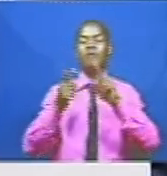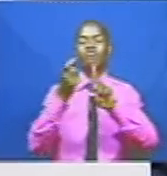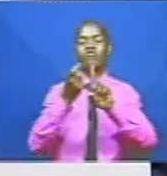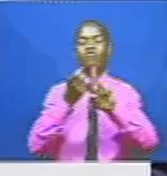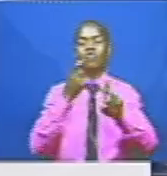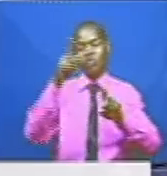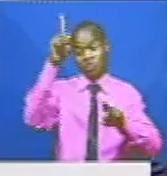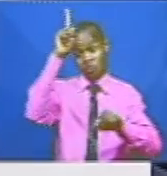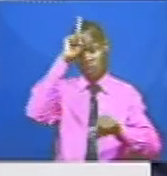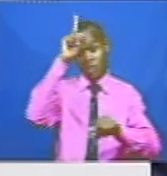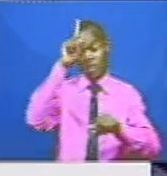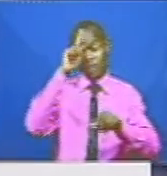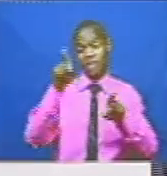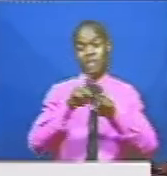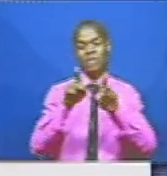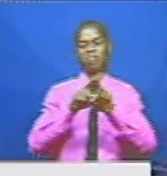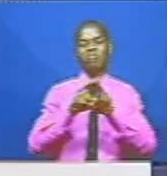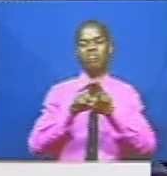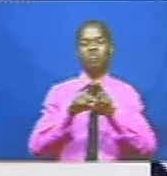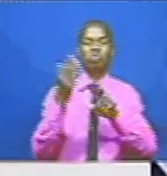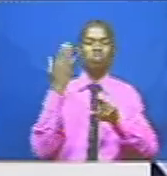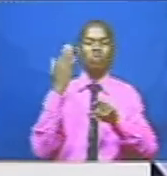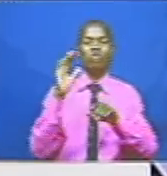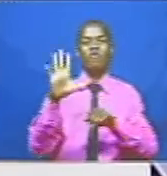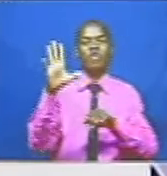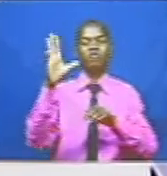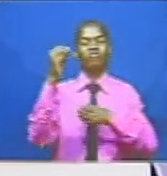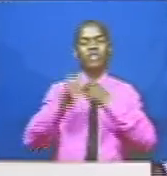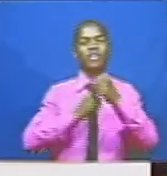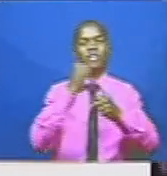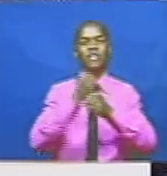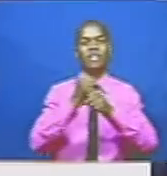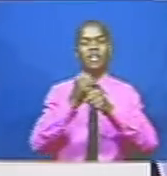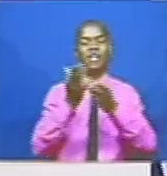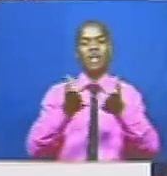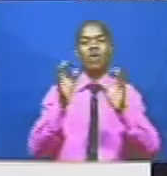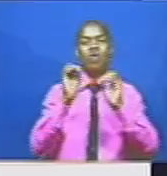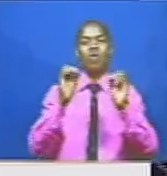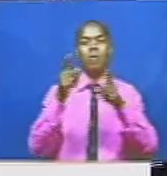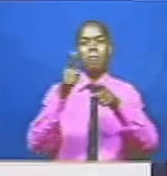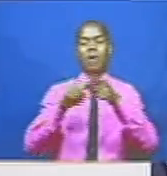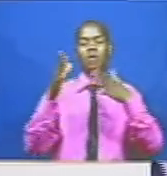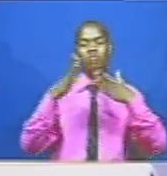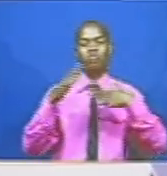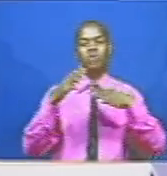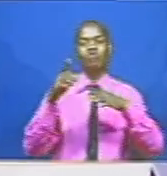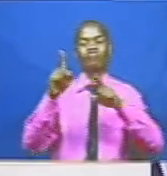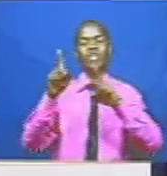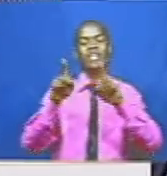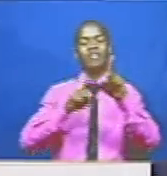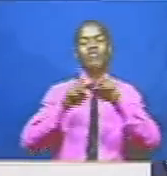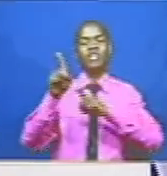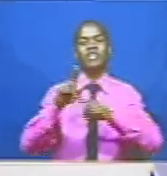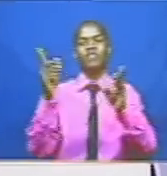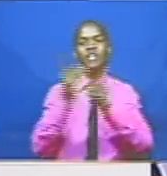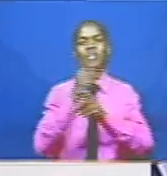not there some time back, let's say like 5 years ago. But nowadays, people travel all the way from Kakamega, Kisumu,